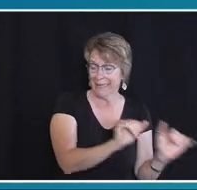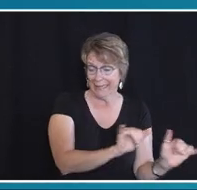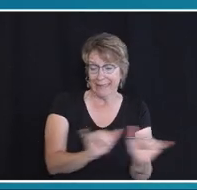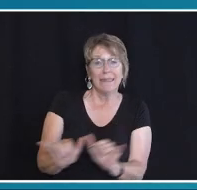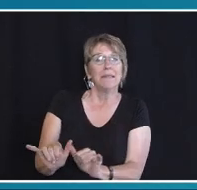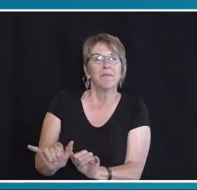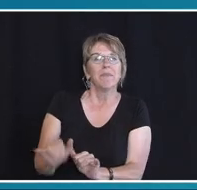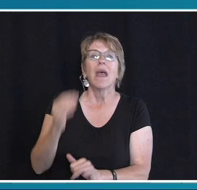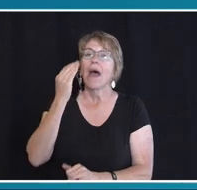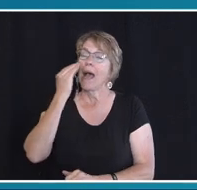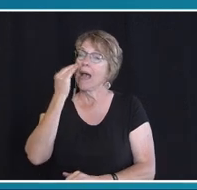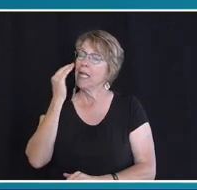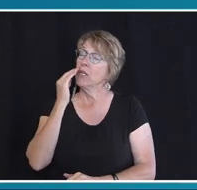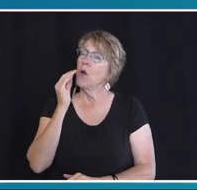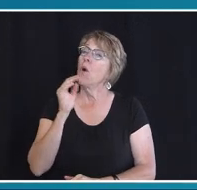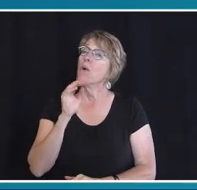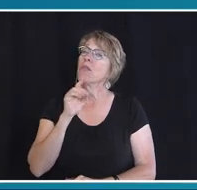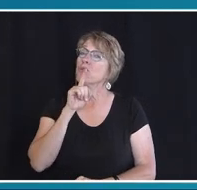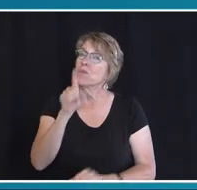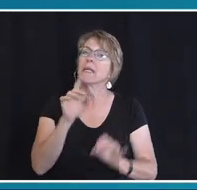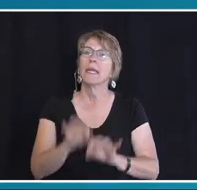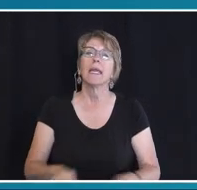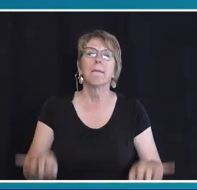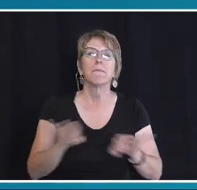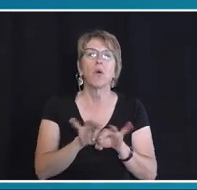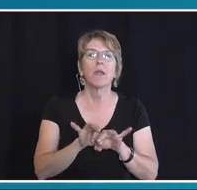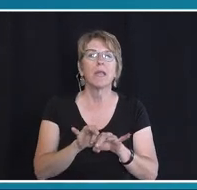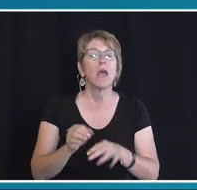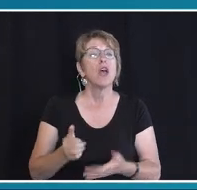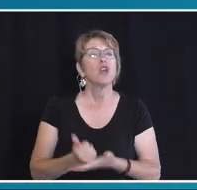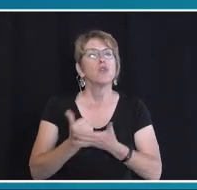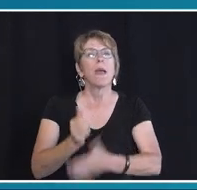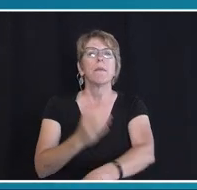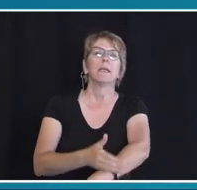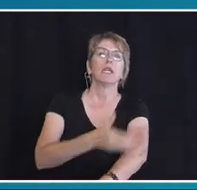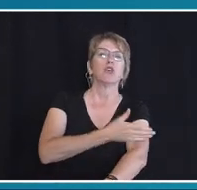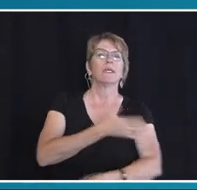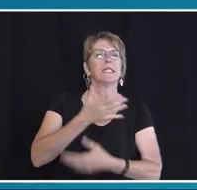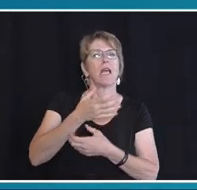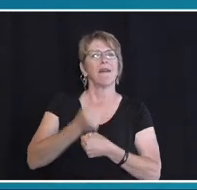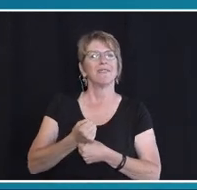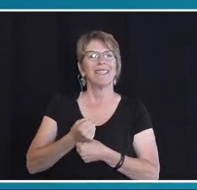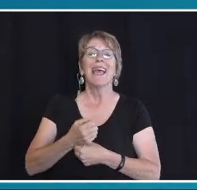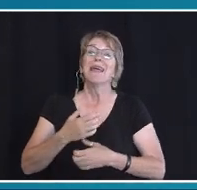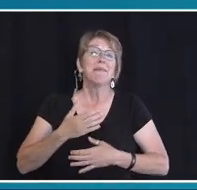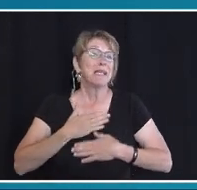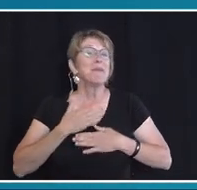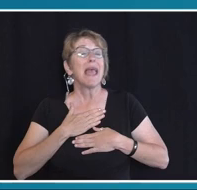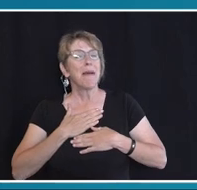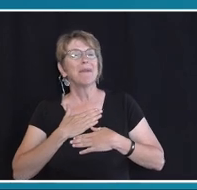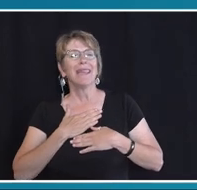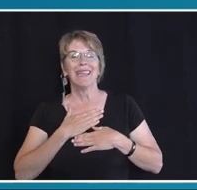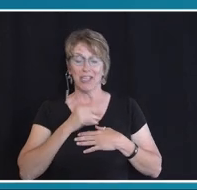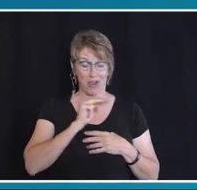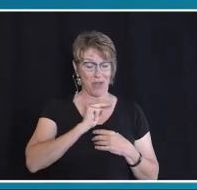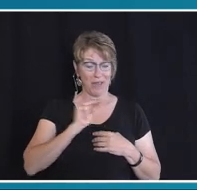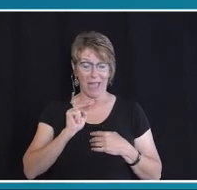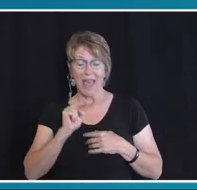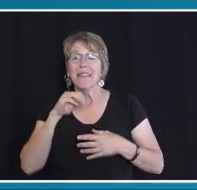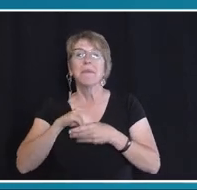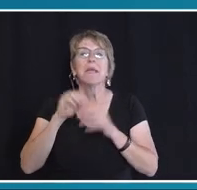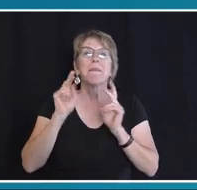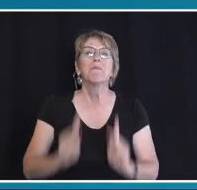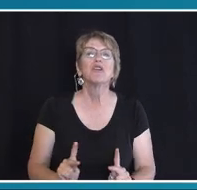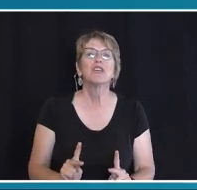you. I know too well how important that can be to build confidence, and it makes me so happy to see these athletes be able to be in person